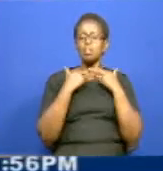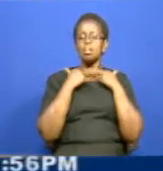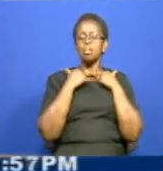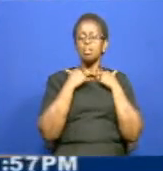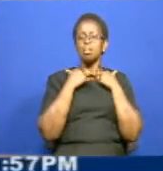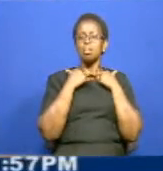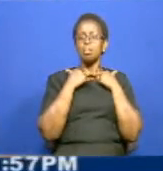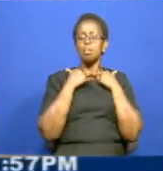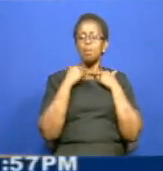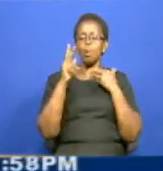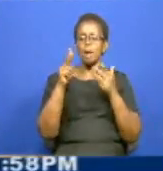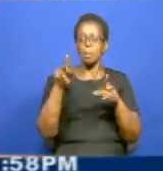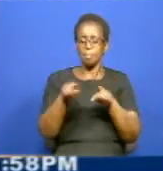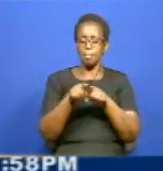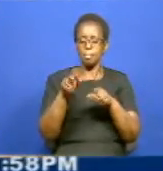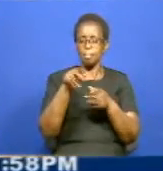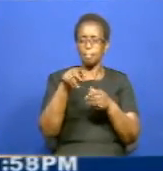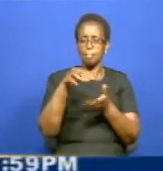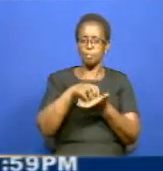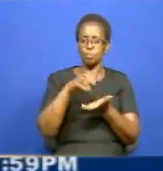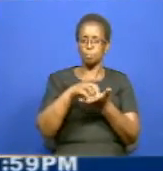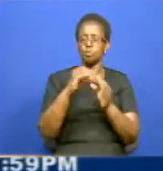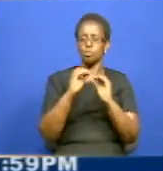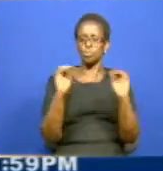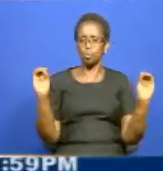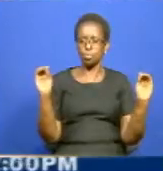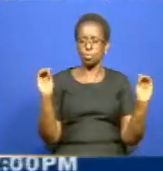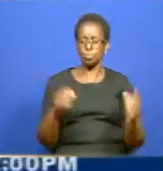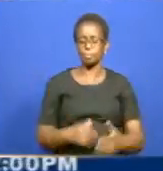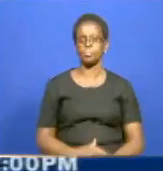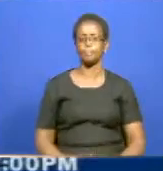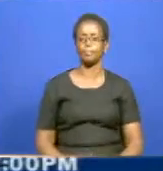one position. Thank you, Mr. Speaker.